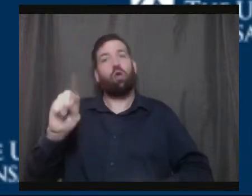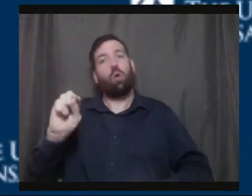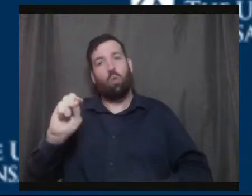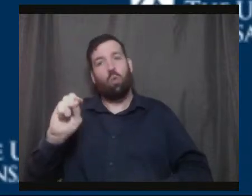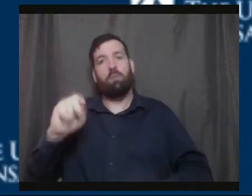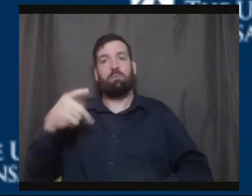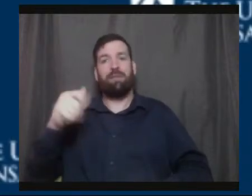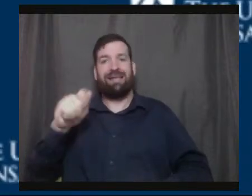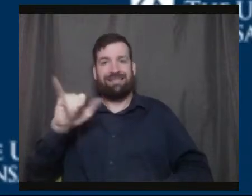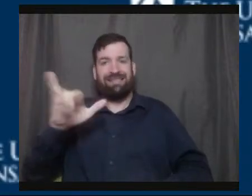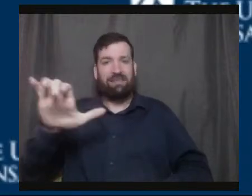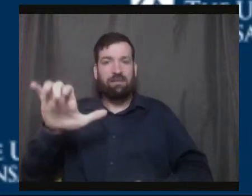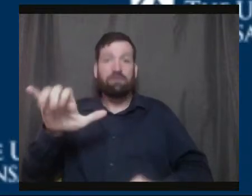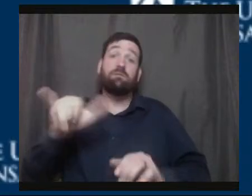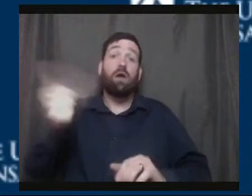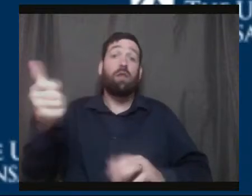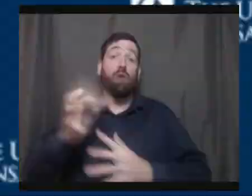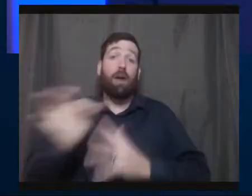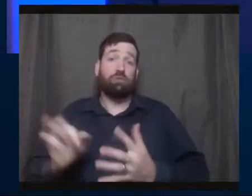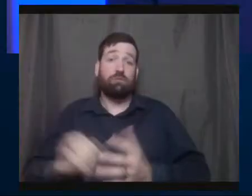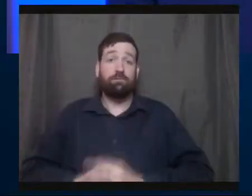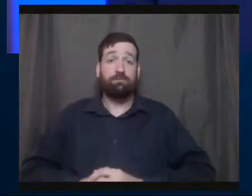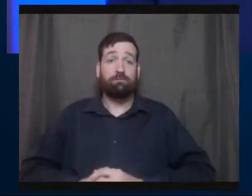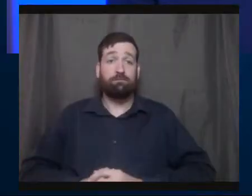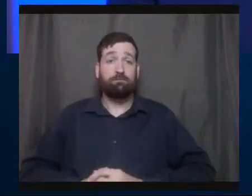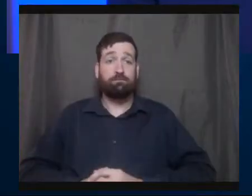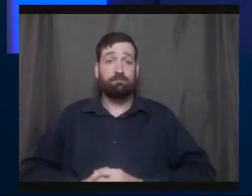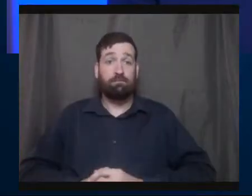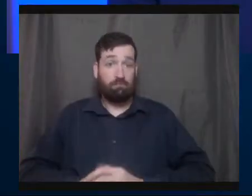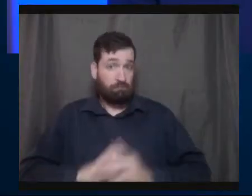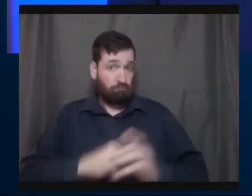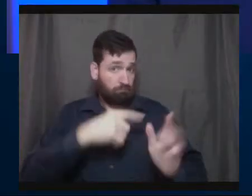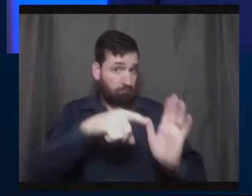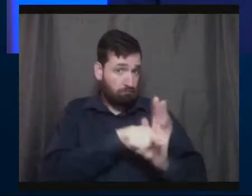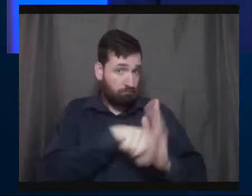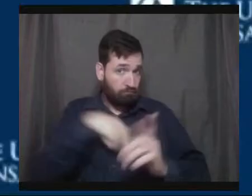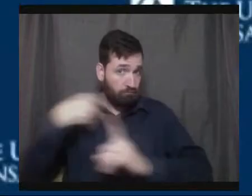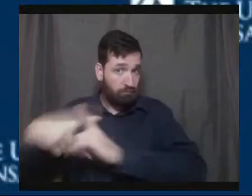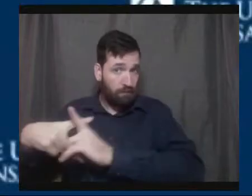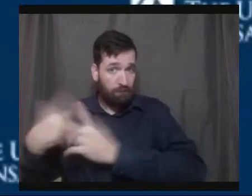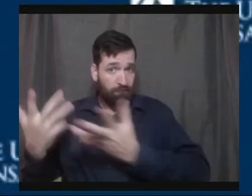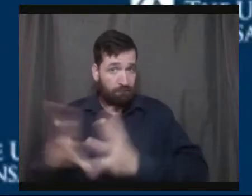of potential weight loss. Pros and cons?